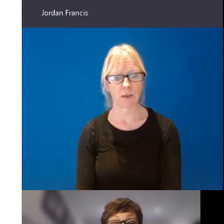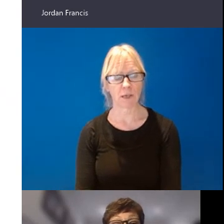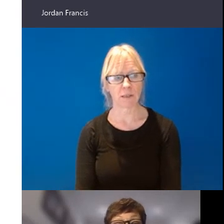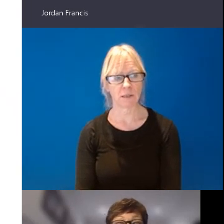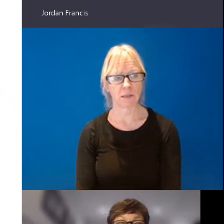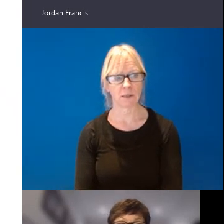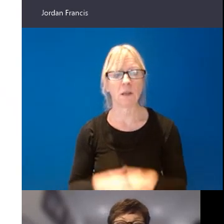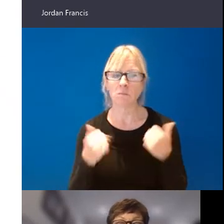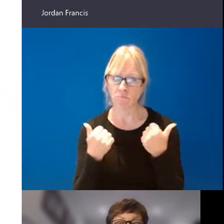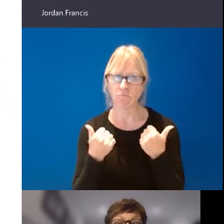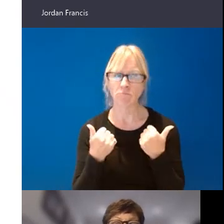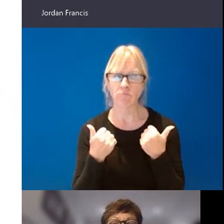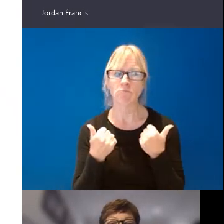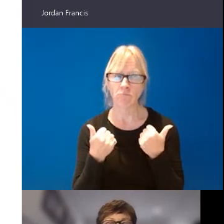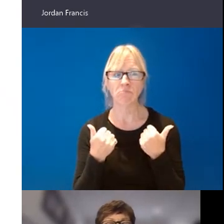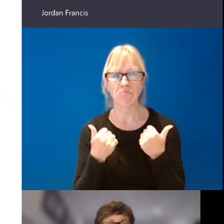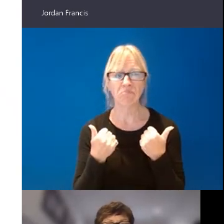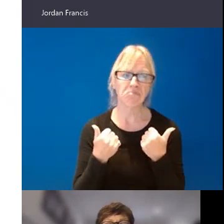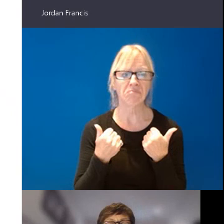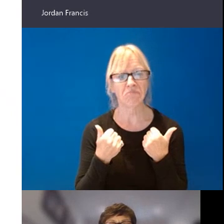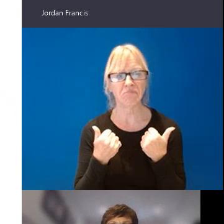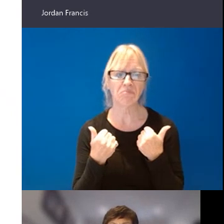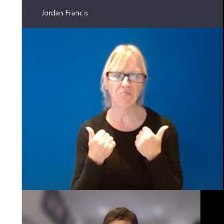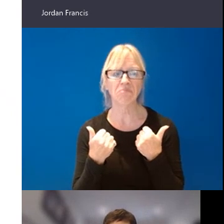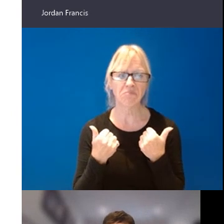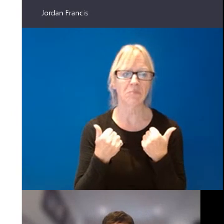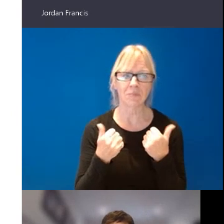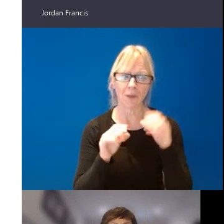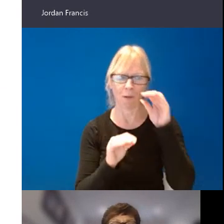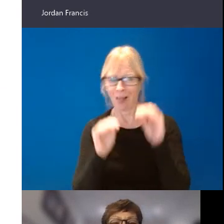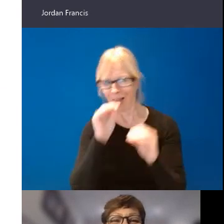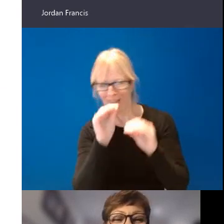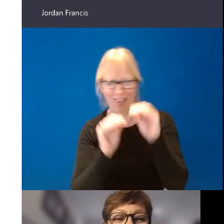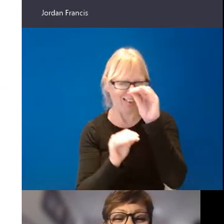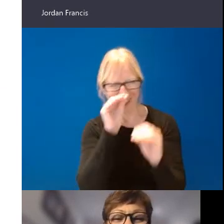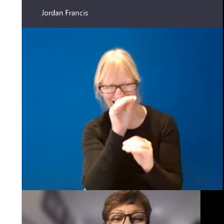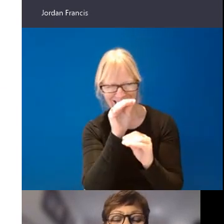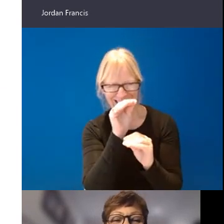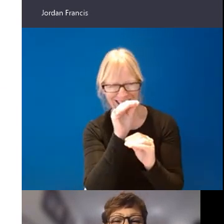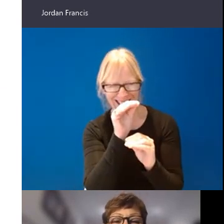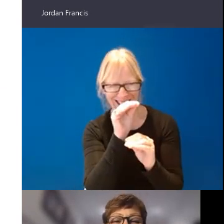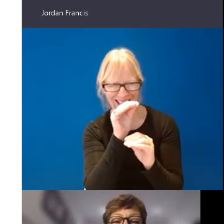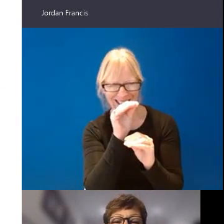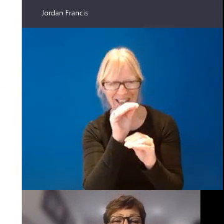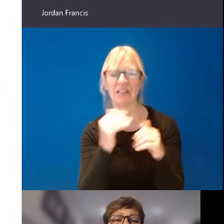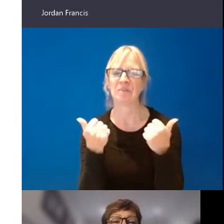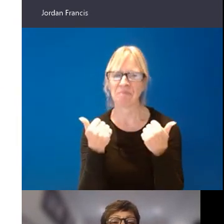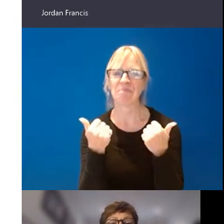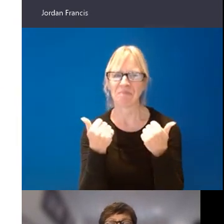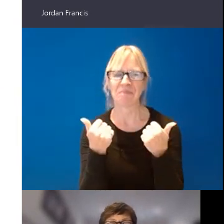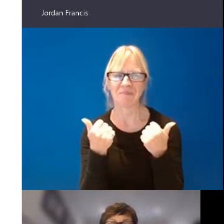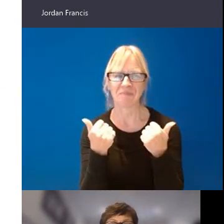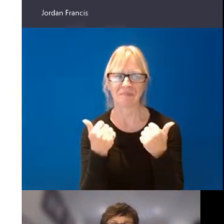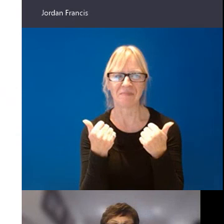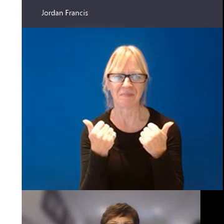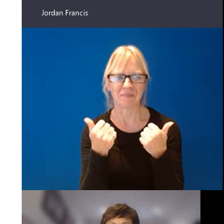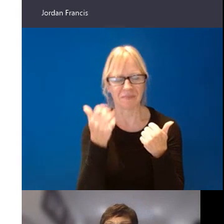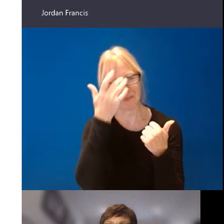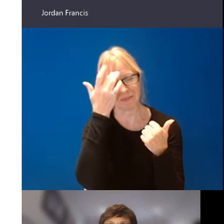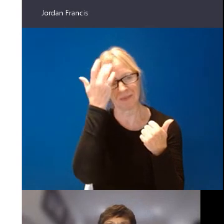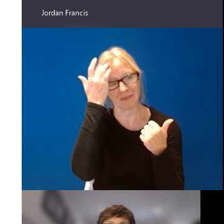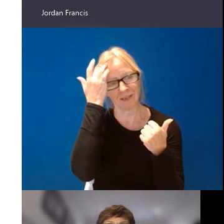It's great. So we've pretty much, oh, they're moving around again. Last minute switch. So we have, oh, and again.